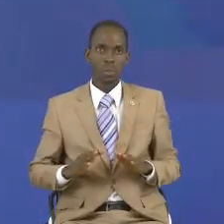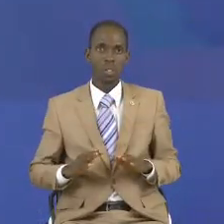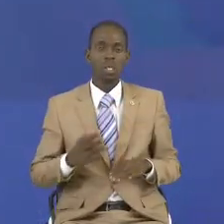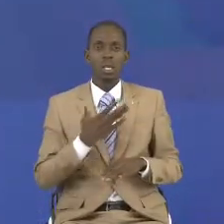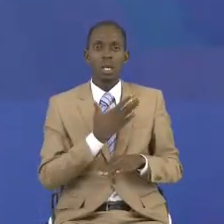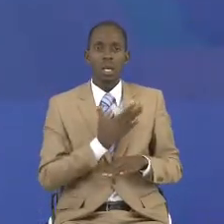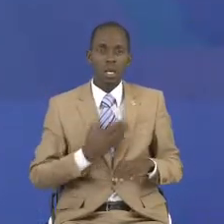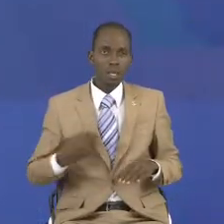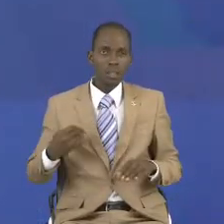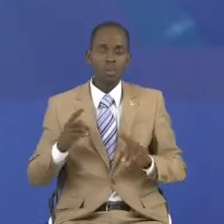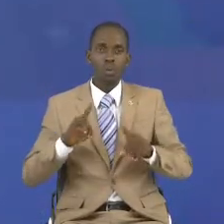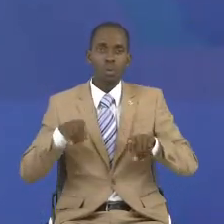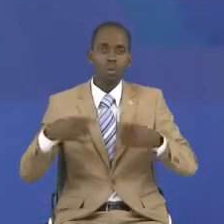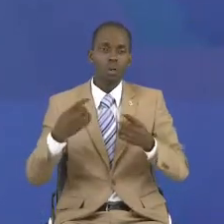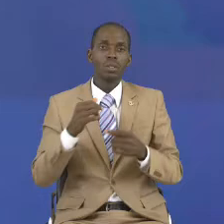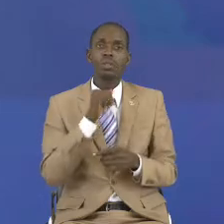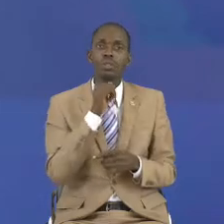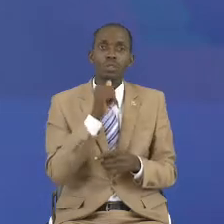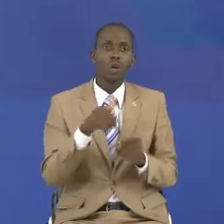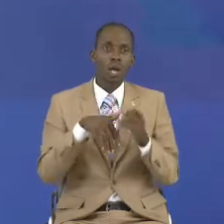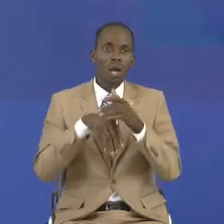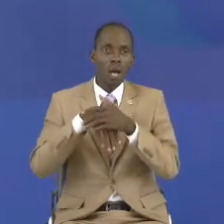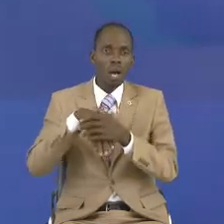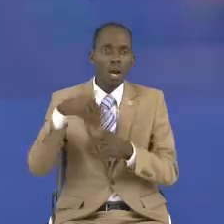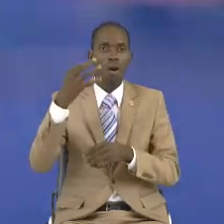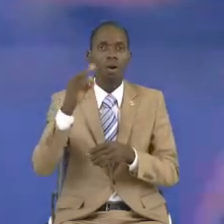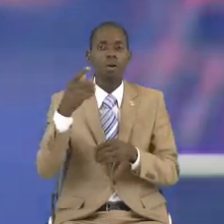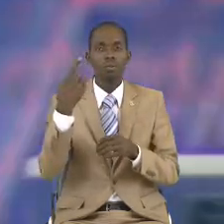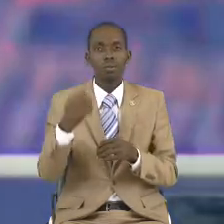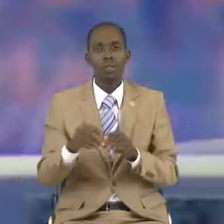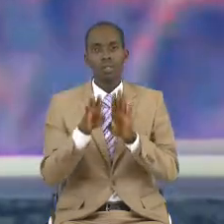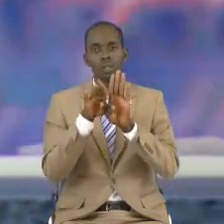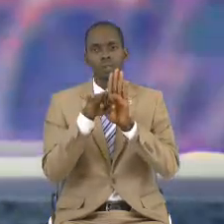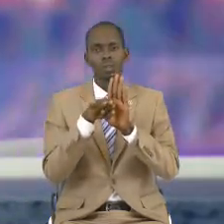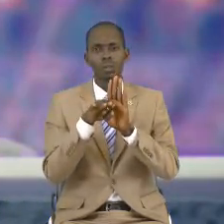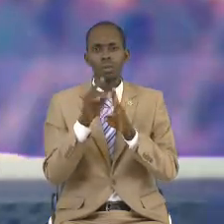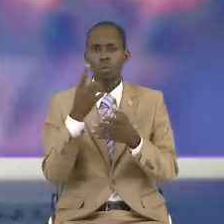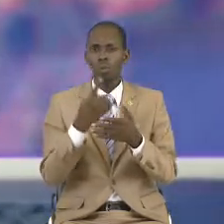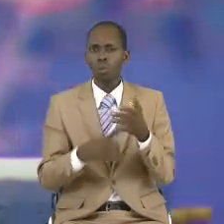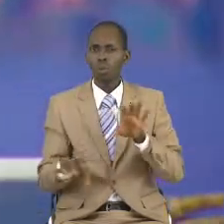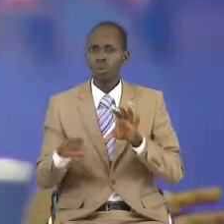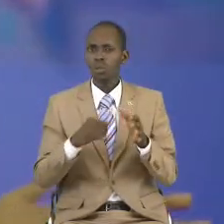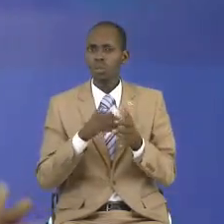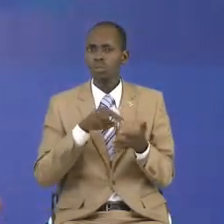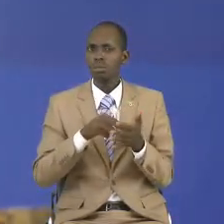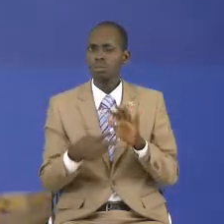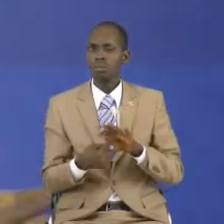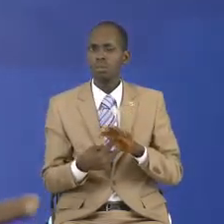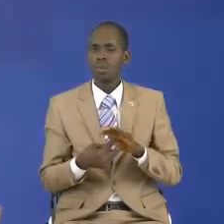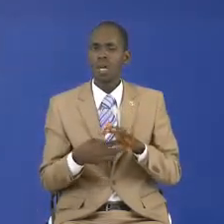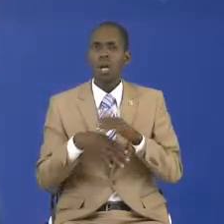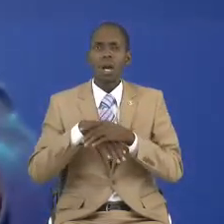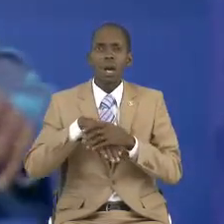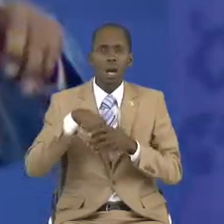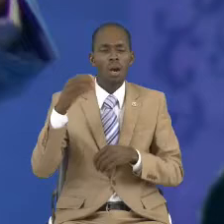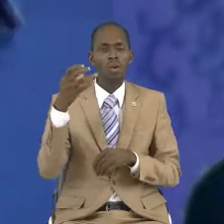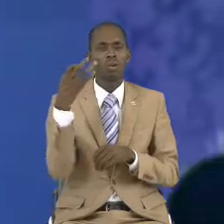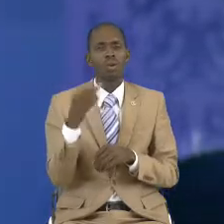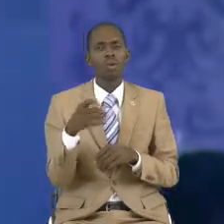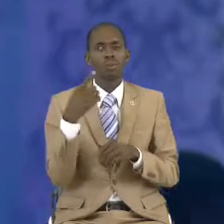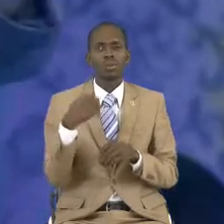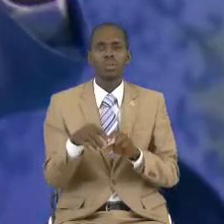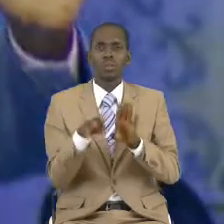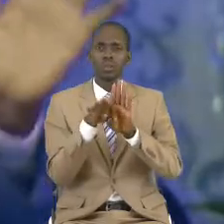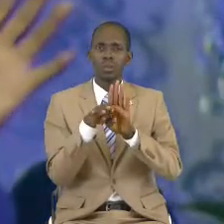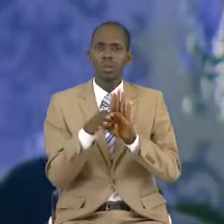not out of the door what does that mean out of the door there are